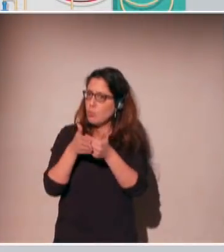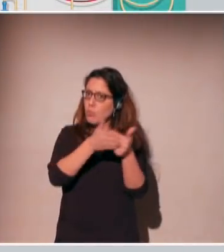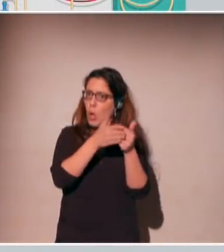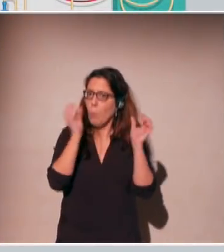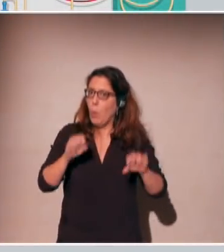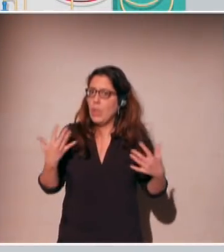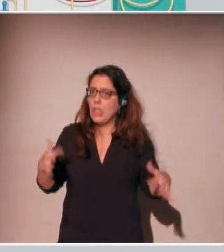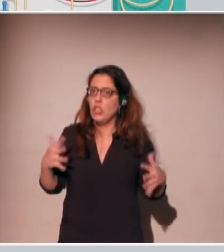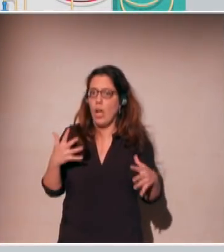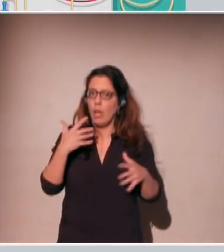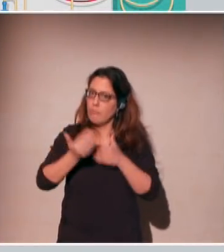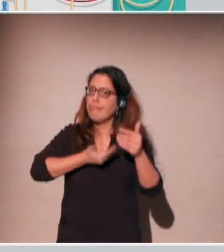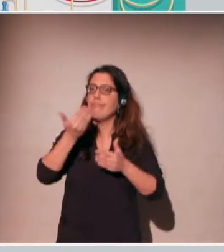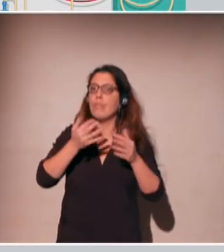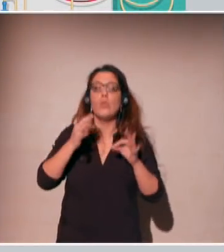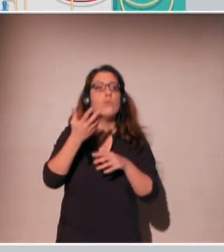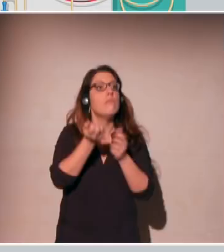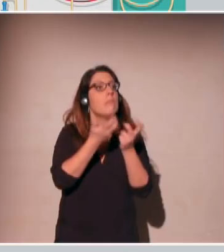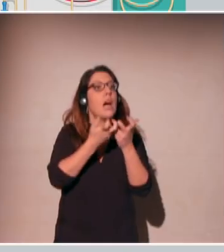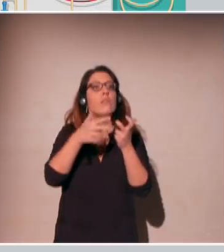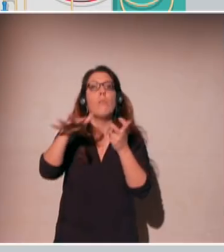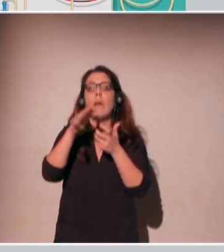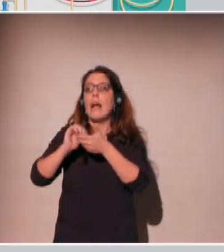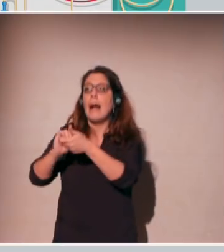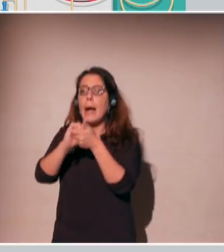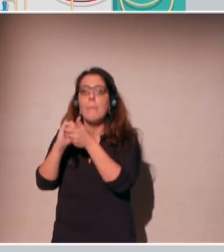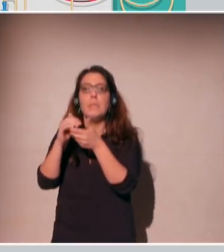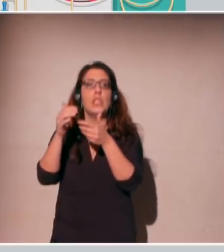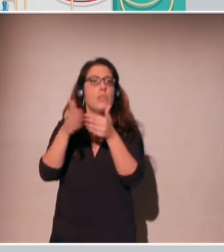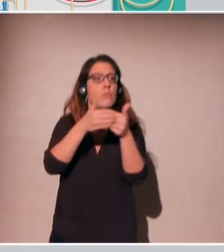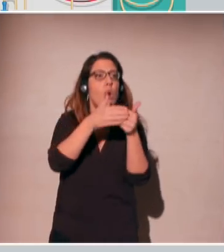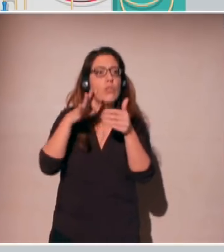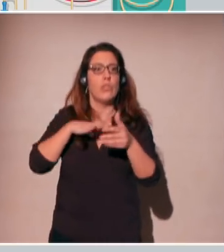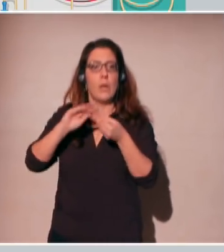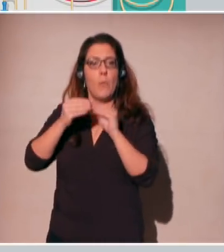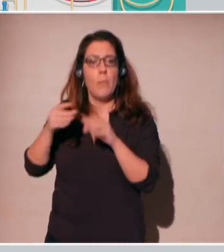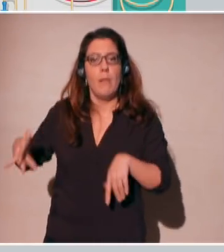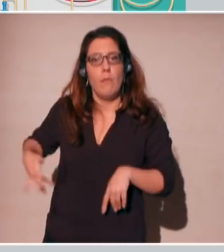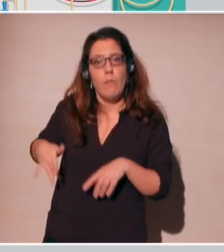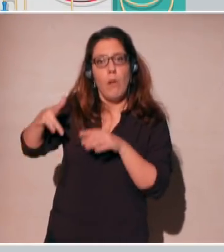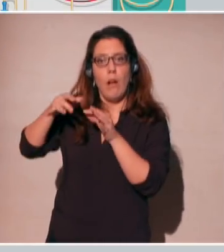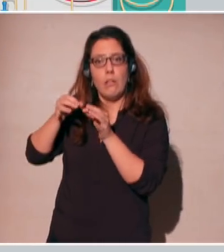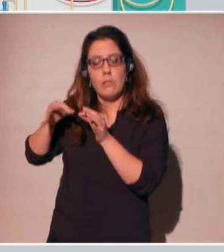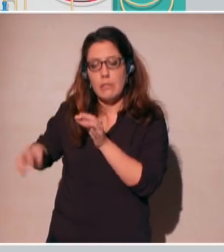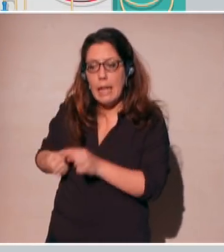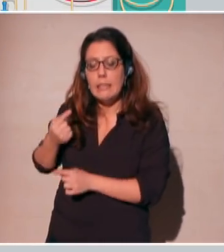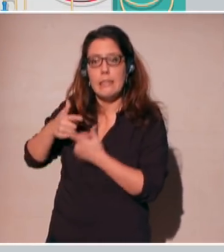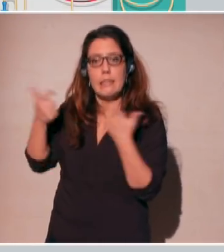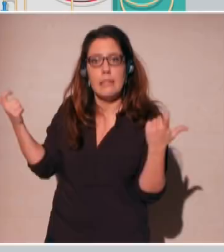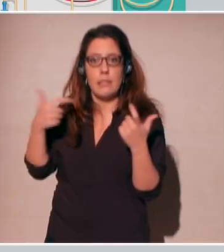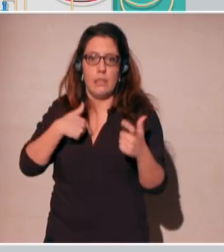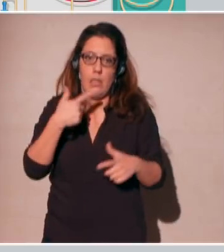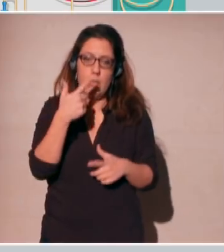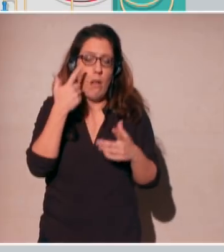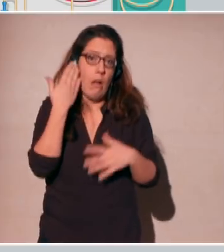with kidney failure. You know how painful and debilitating this condition is, and how wonderful it was if you could come